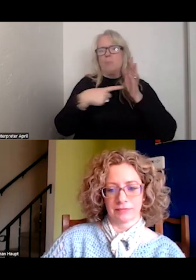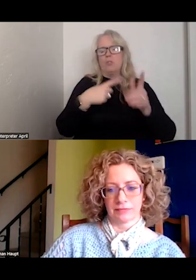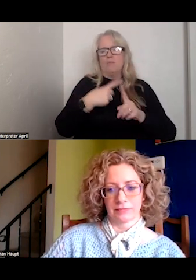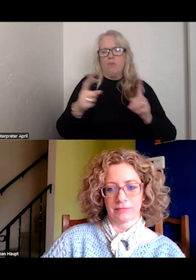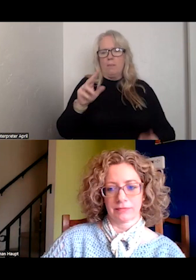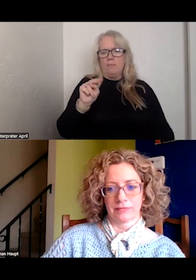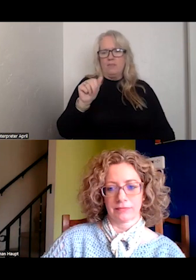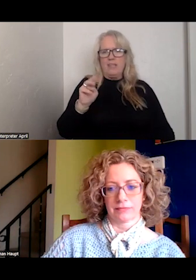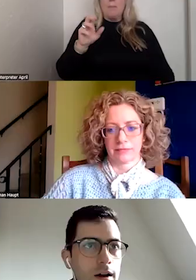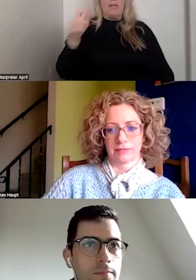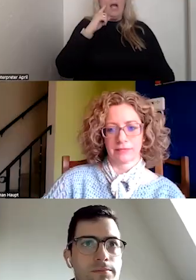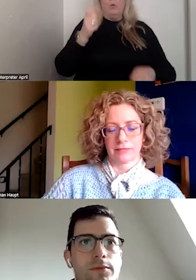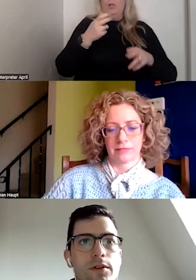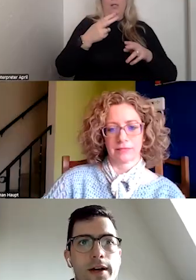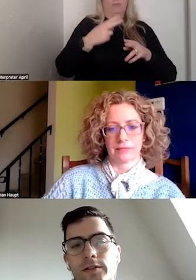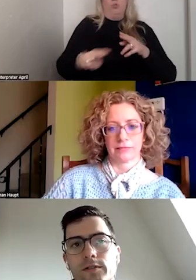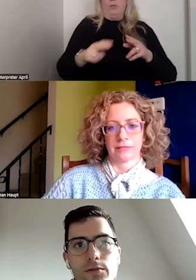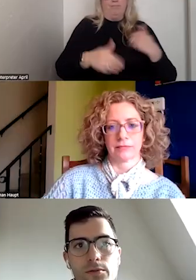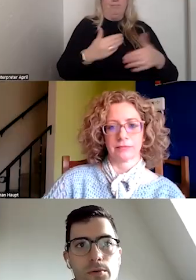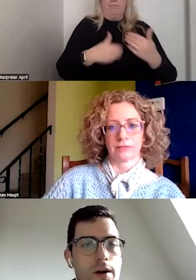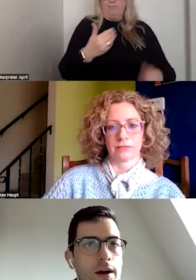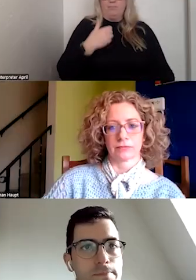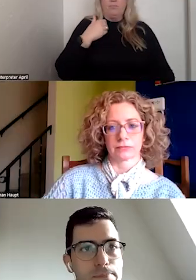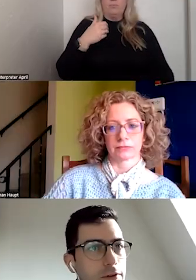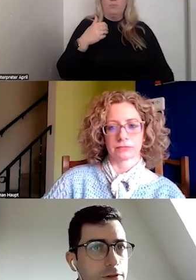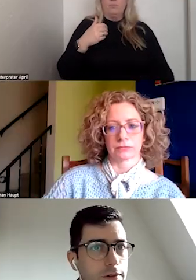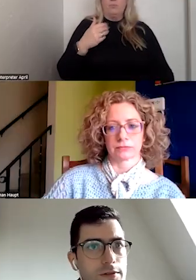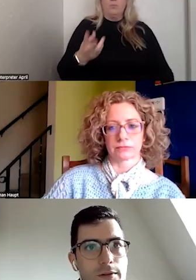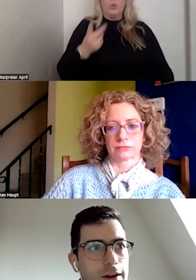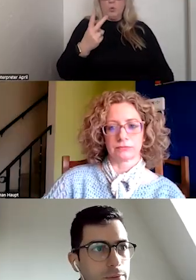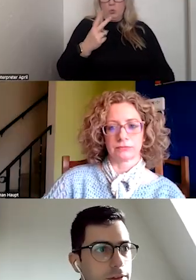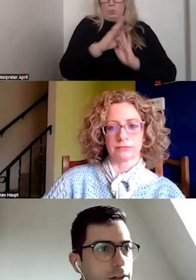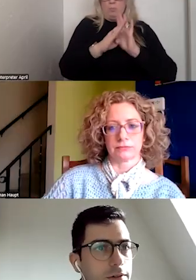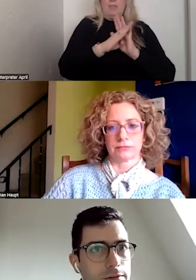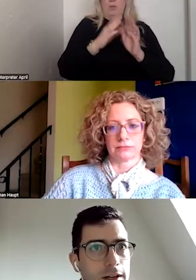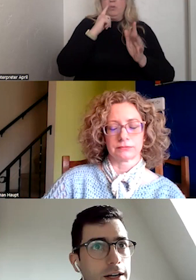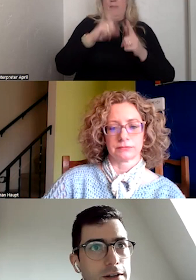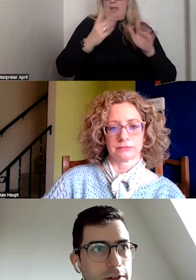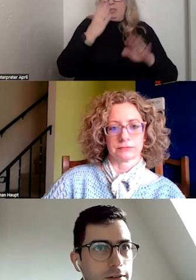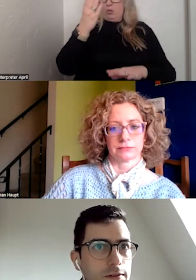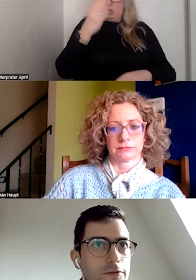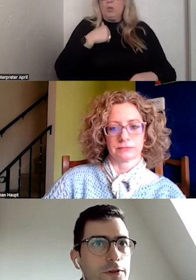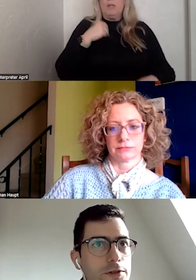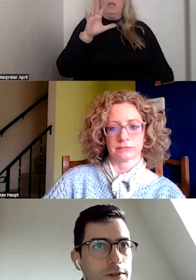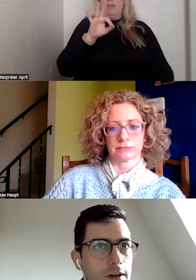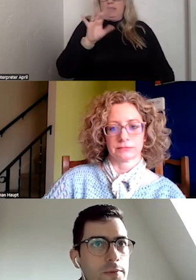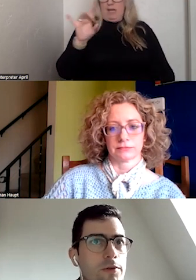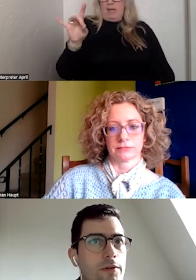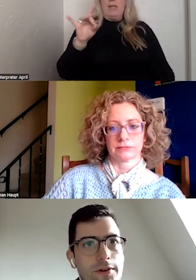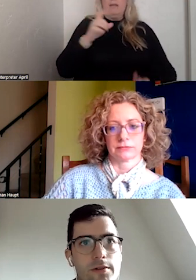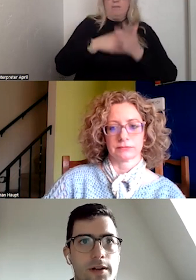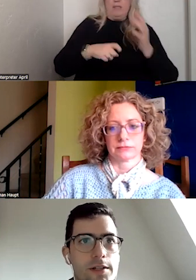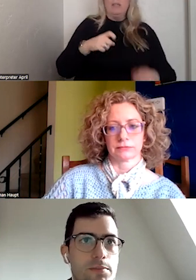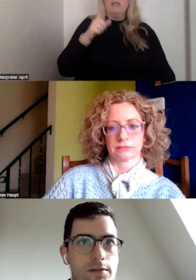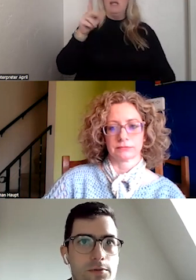try to run through this very quickly. So had 2 bills introduced in the past week that include 988 fees. So the first in